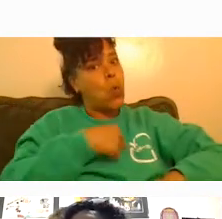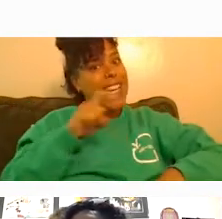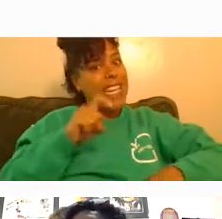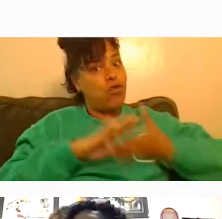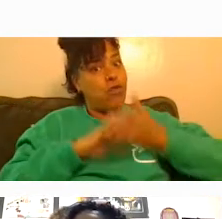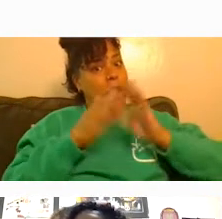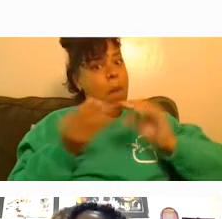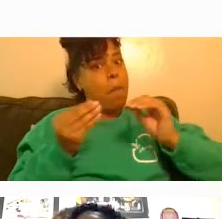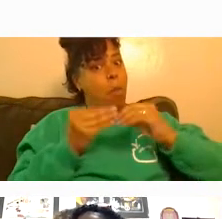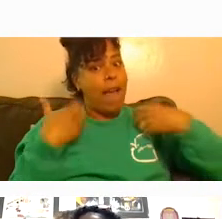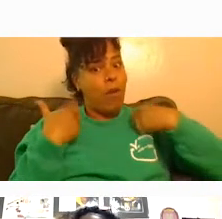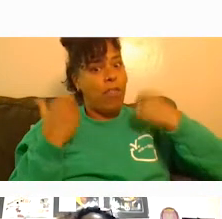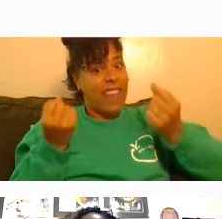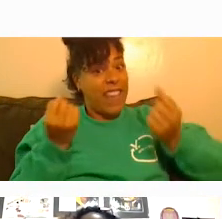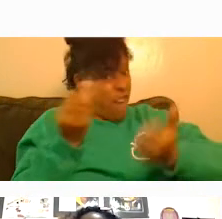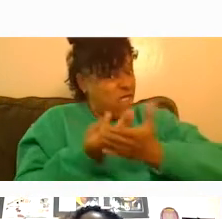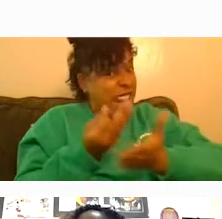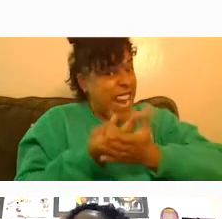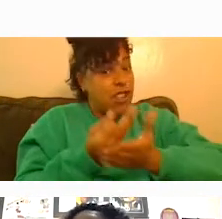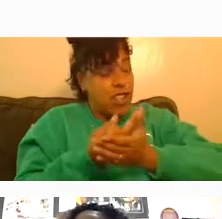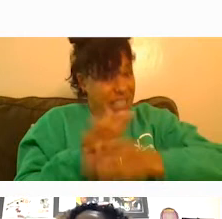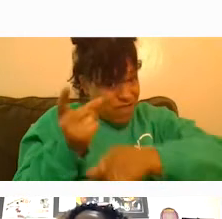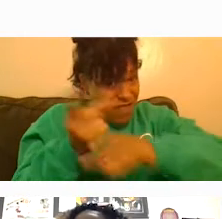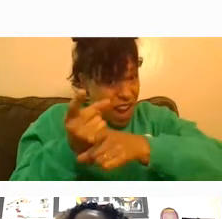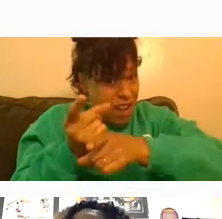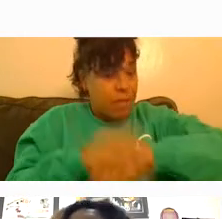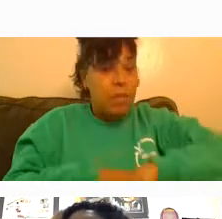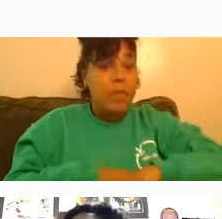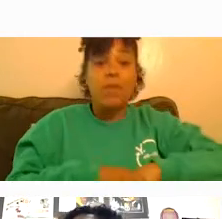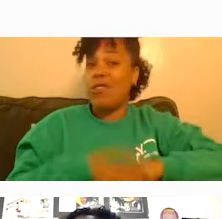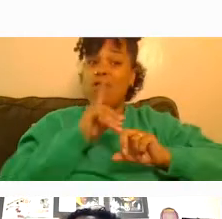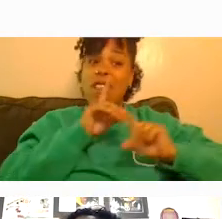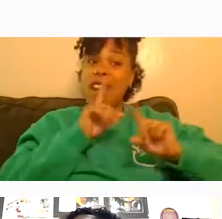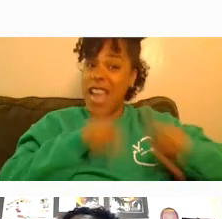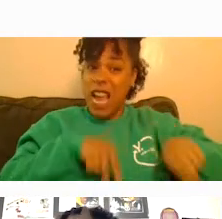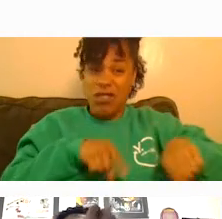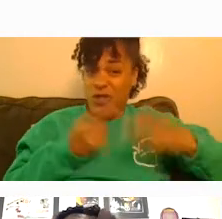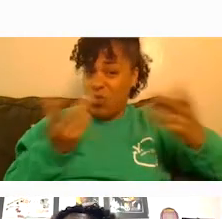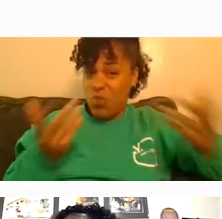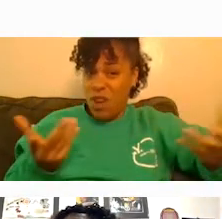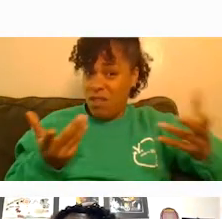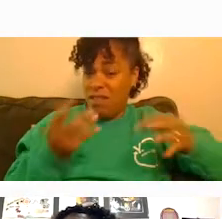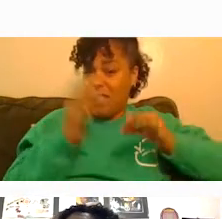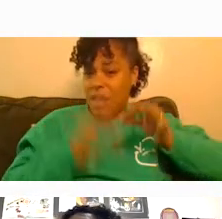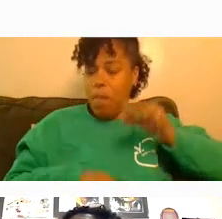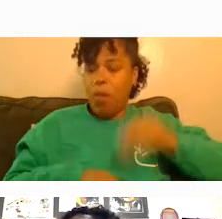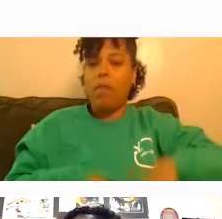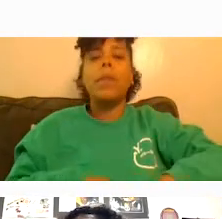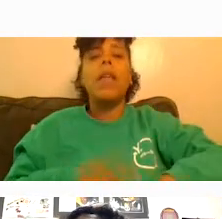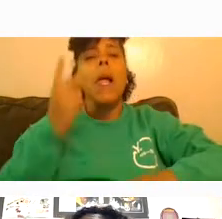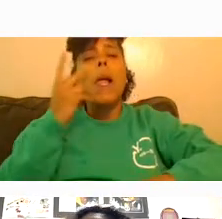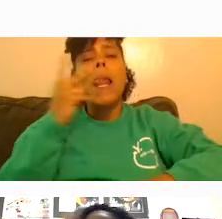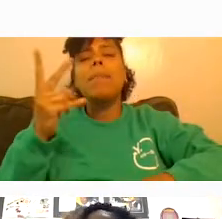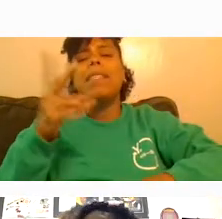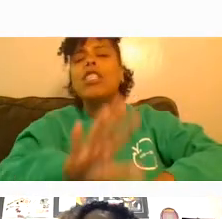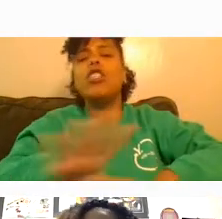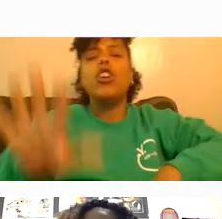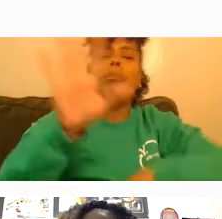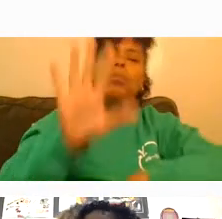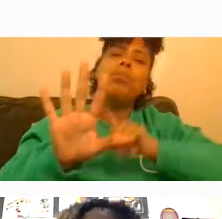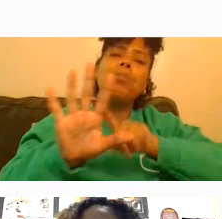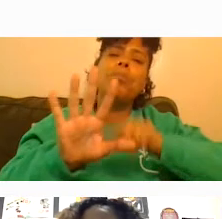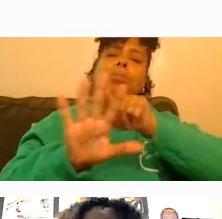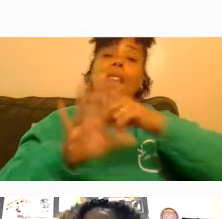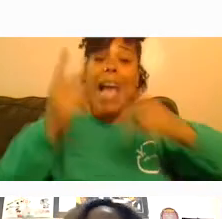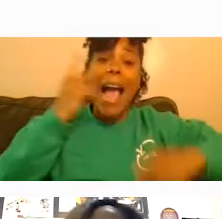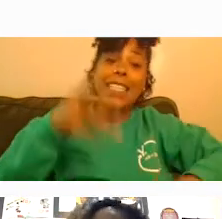right? Yes. And so the solution is really simple. Put three fingers up. I can see y'all waving at me. Put three